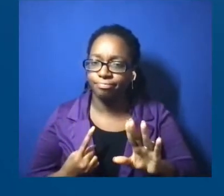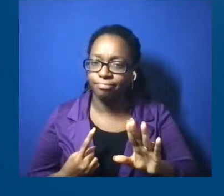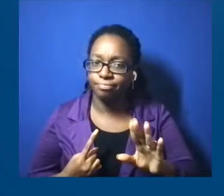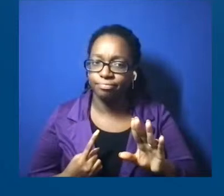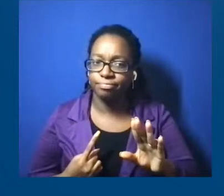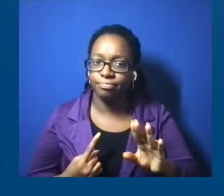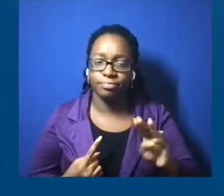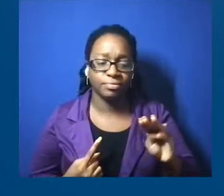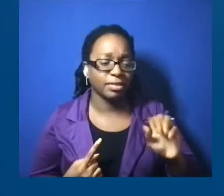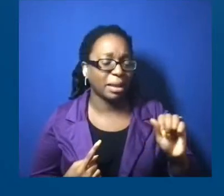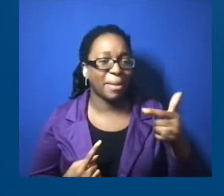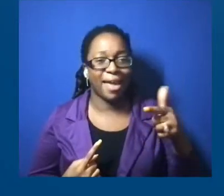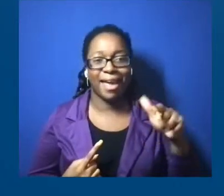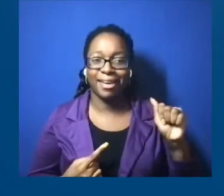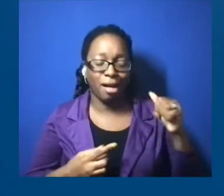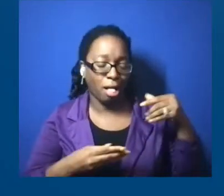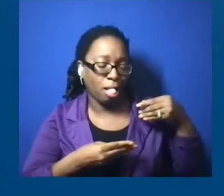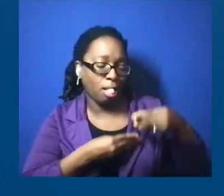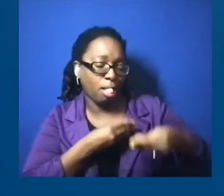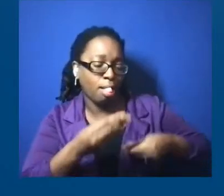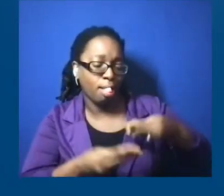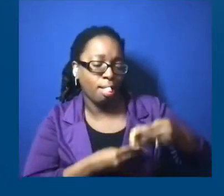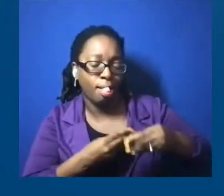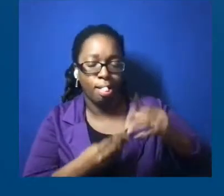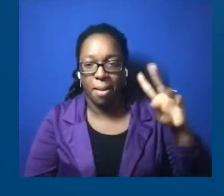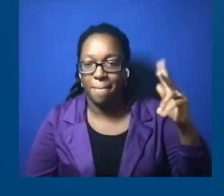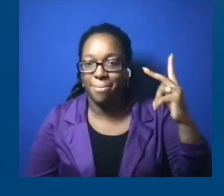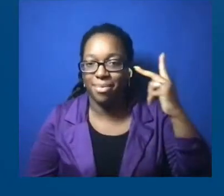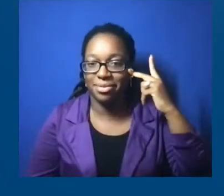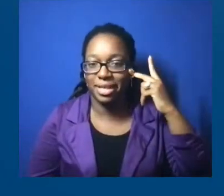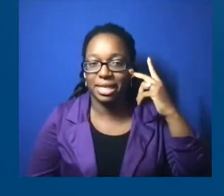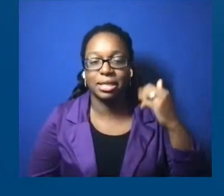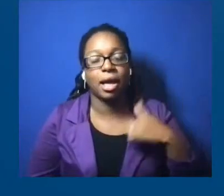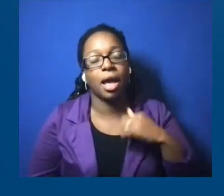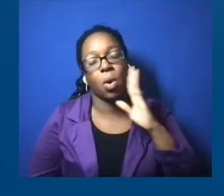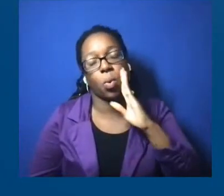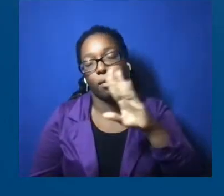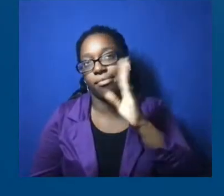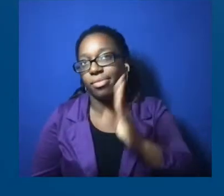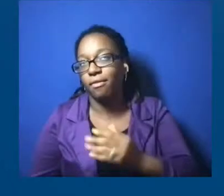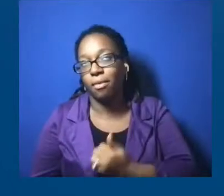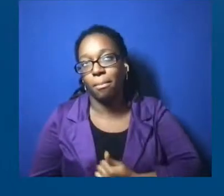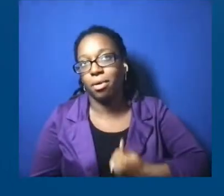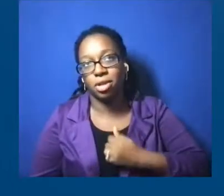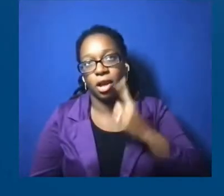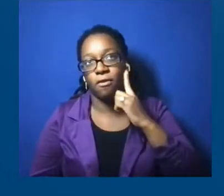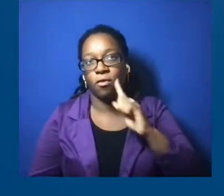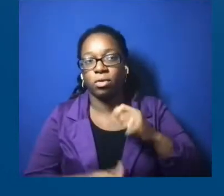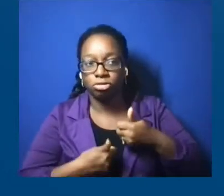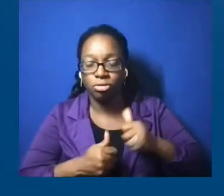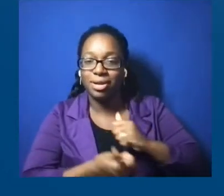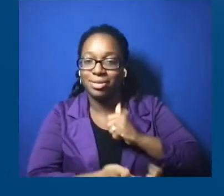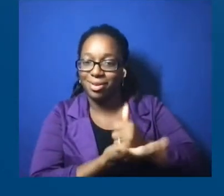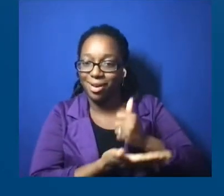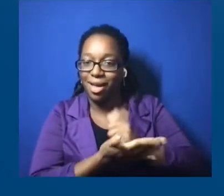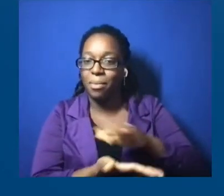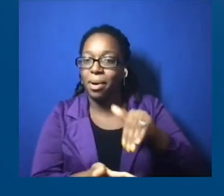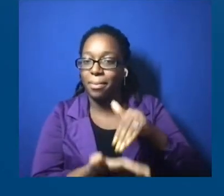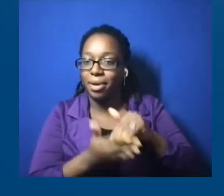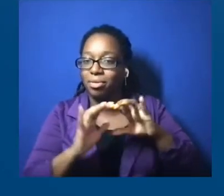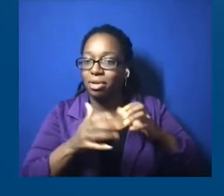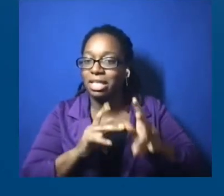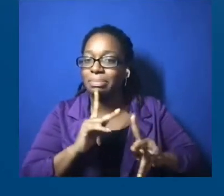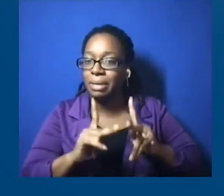MAGA, trickle-down politics in the extreme. I'll never apologize for helping working and middle-class folks and Americans as they recover